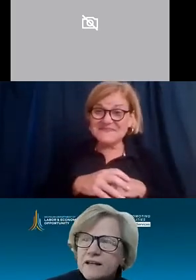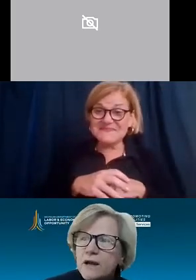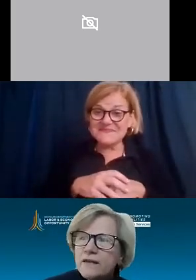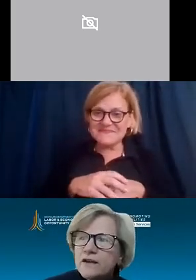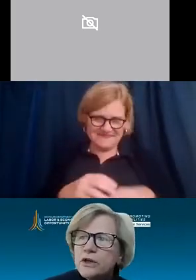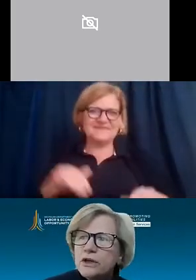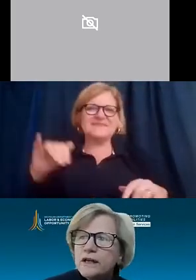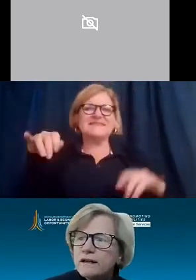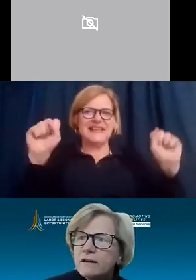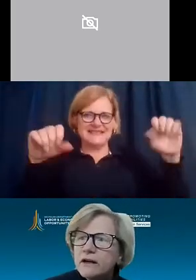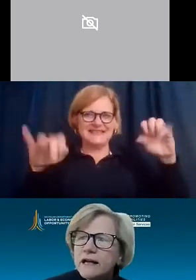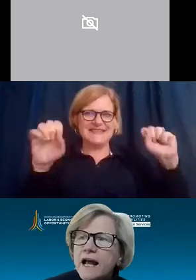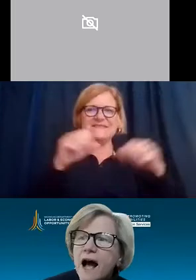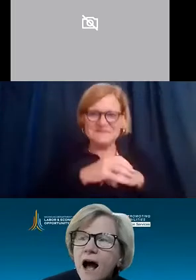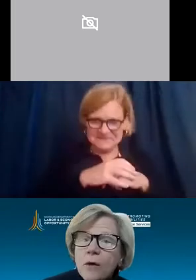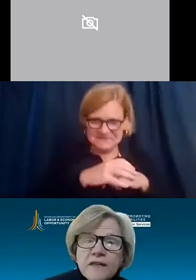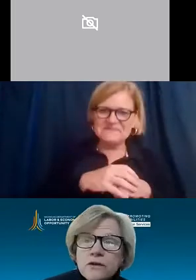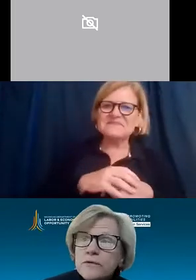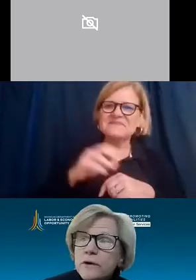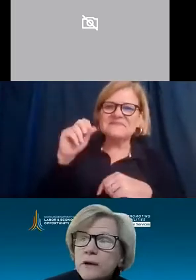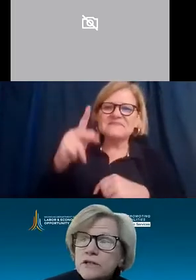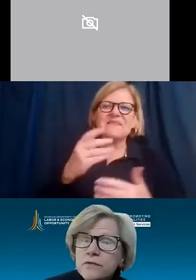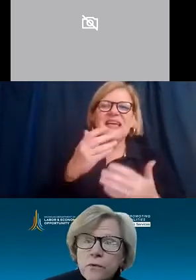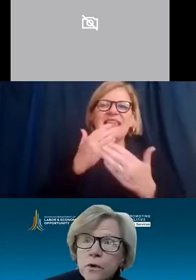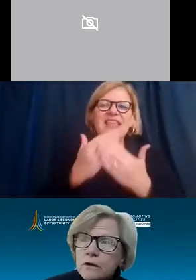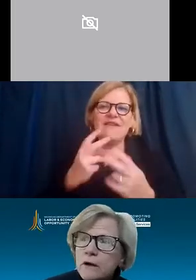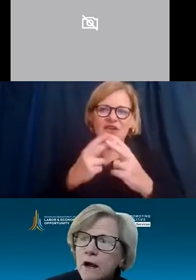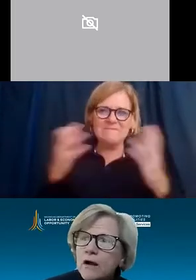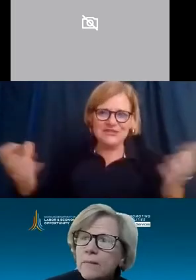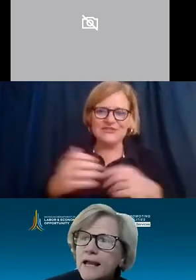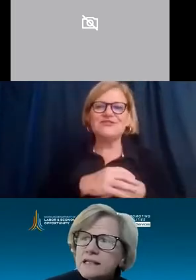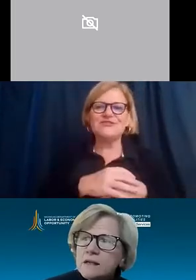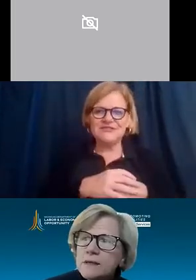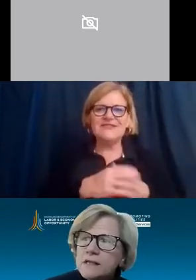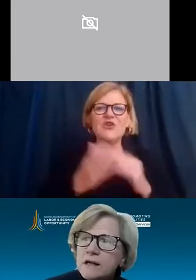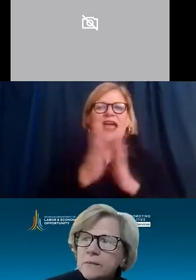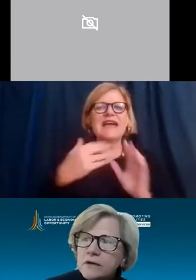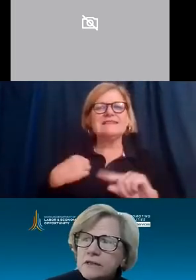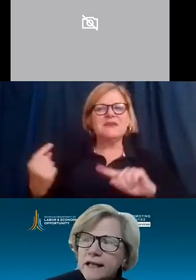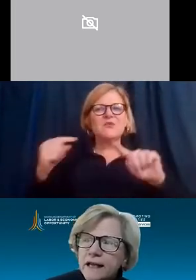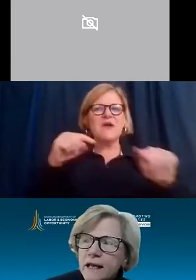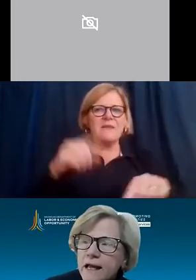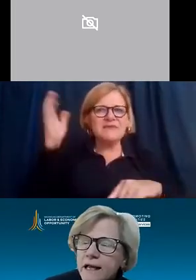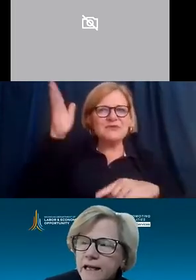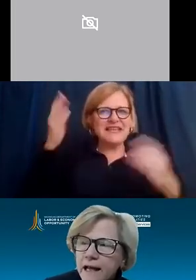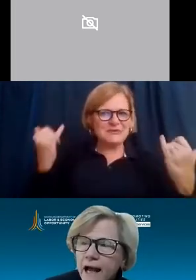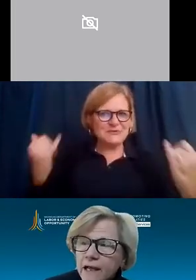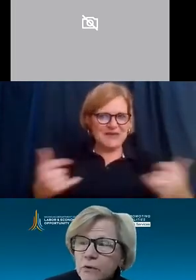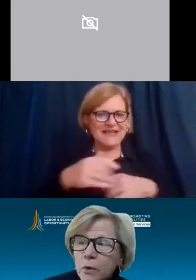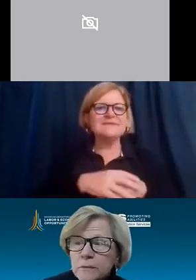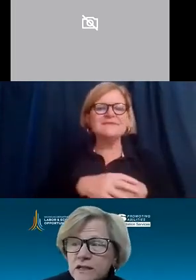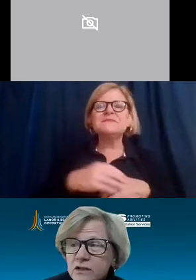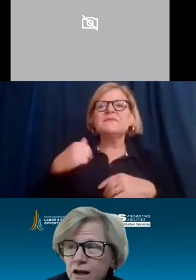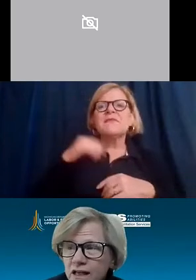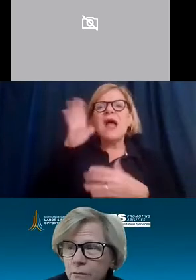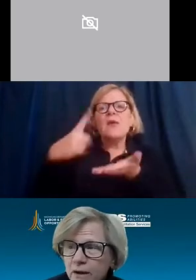Yes. I think we're good. All right. Thank you very much for asking me to come here today. And I am going